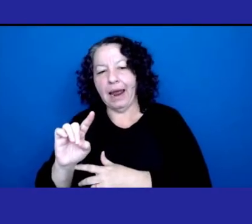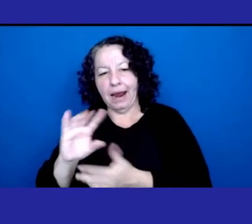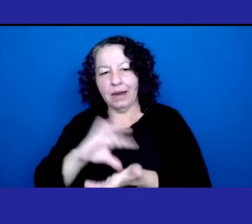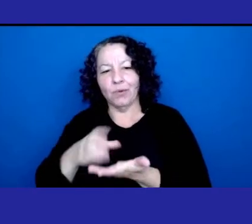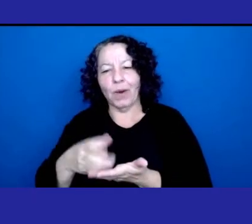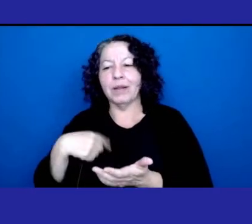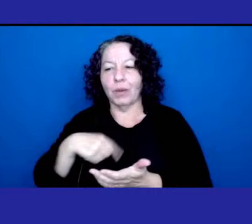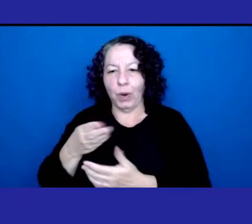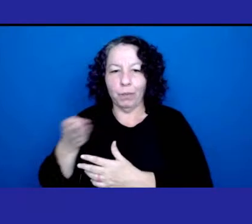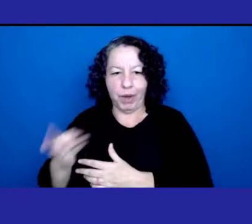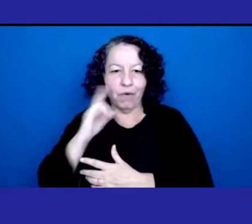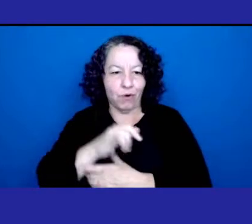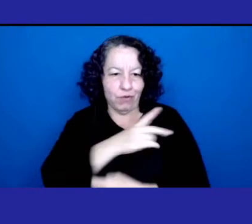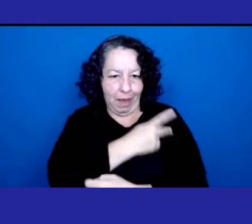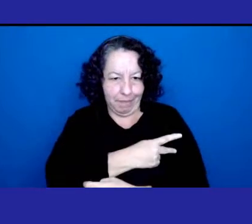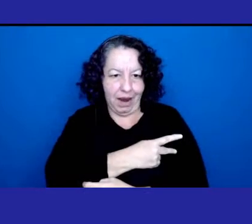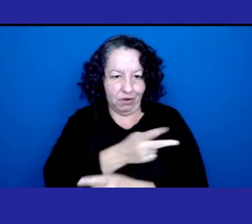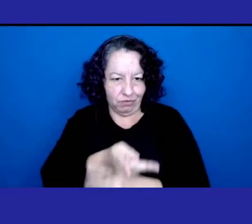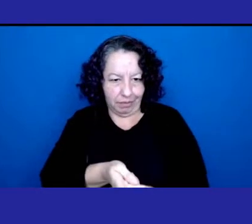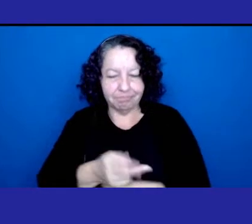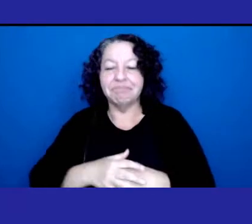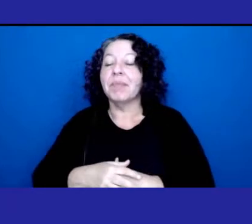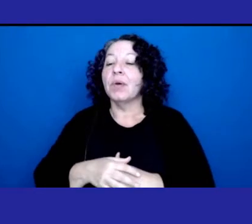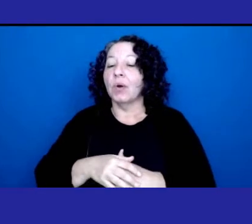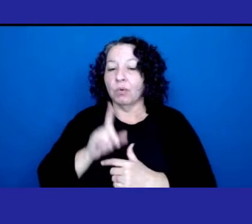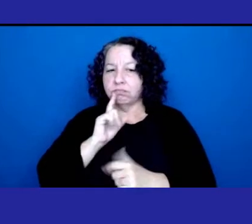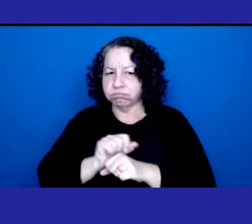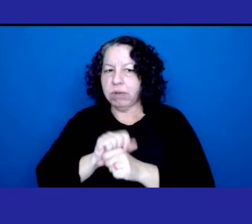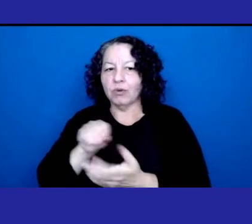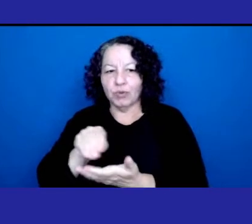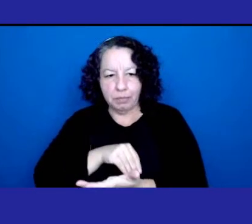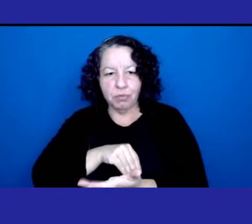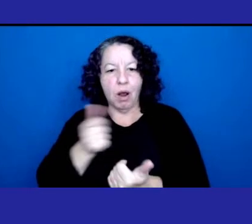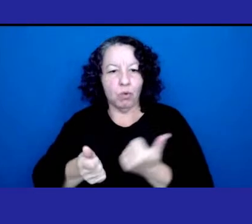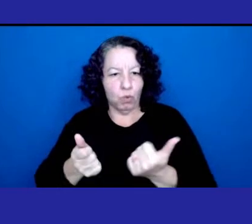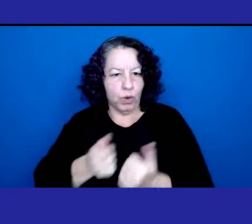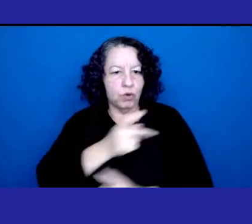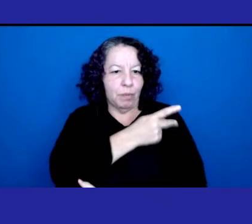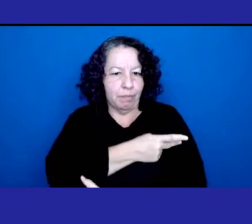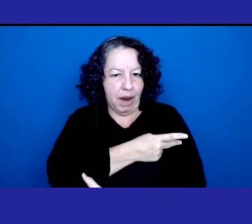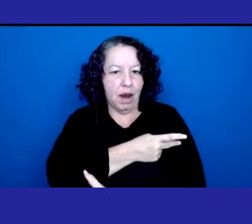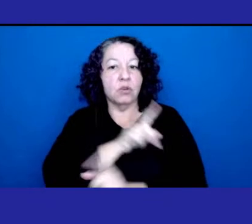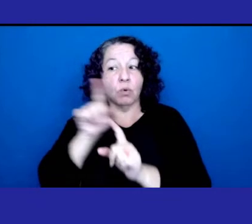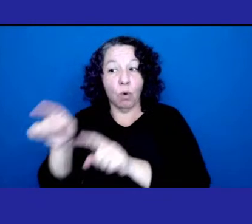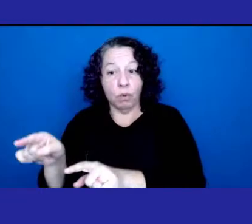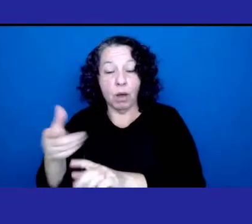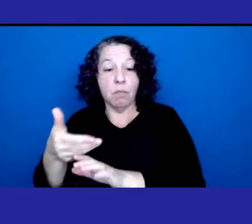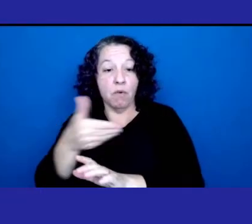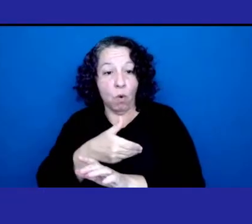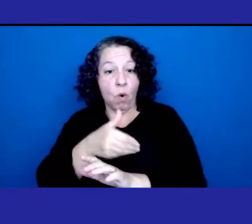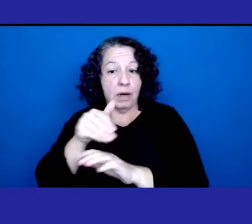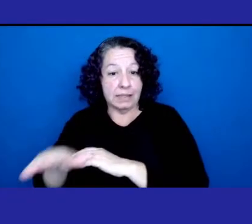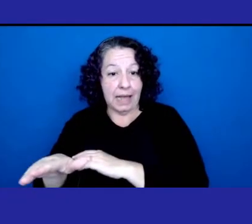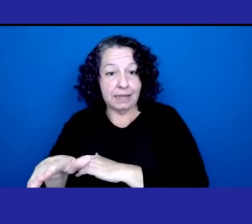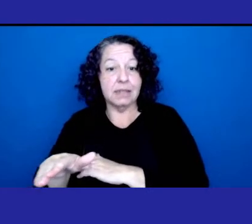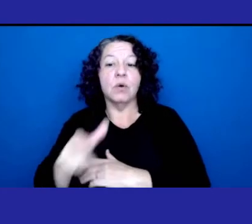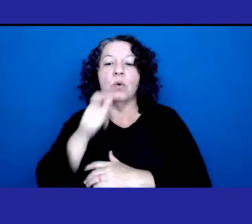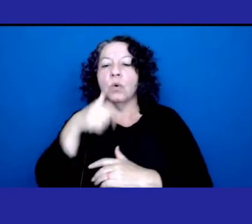patient. We do keep track of which patients go there before they are sent, of who has insurance and who does not have